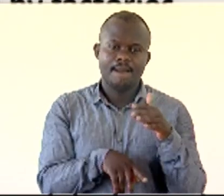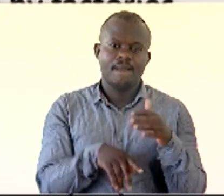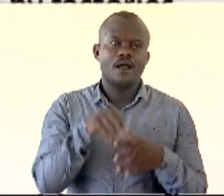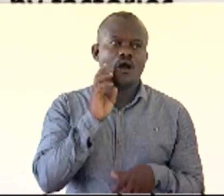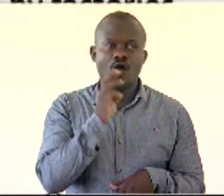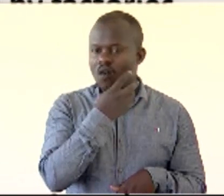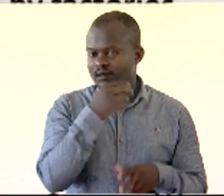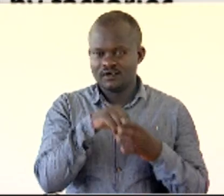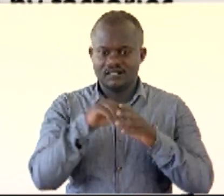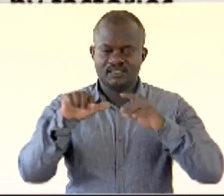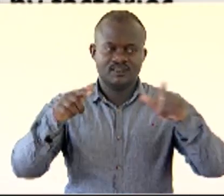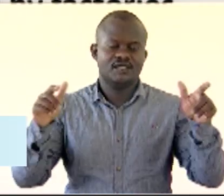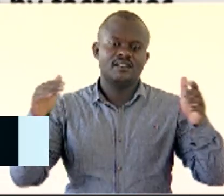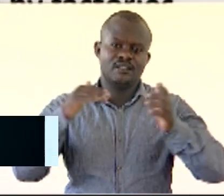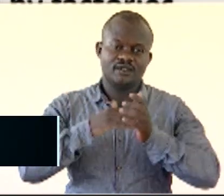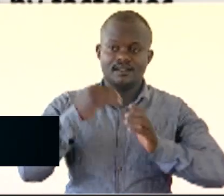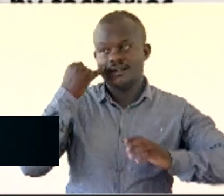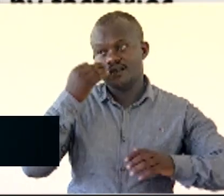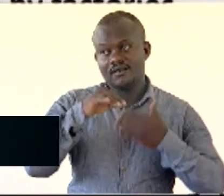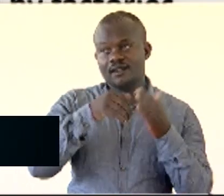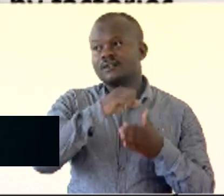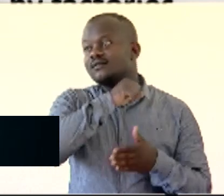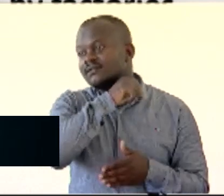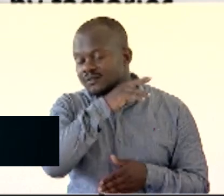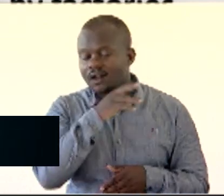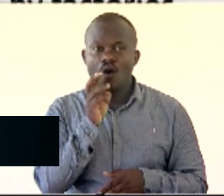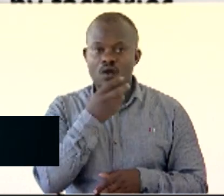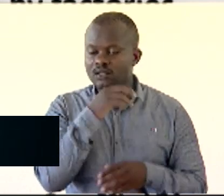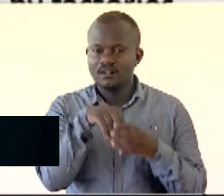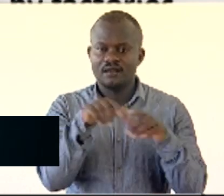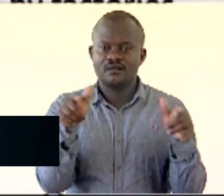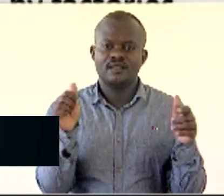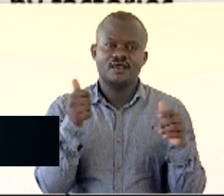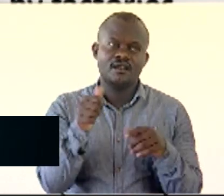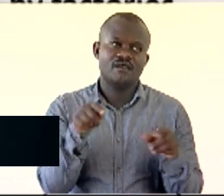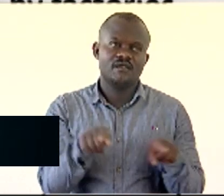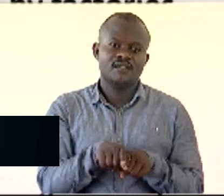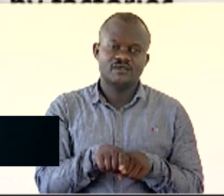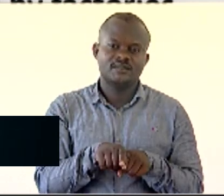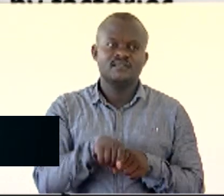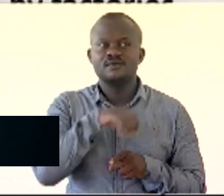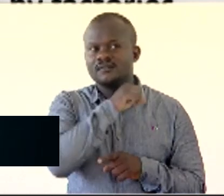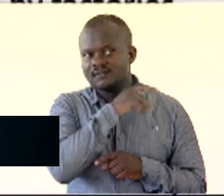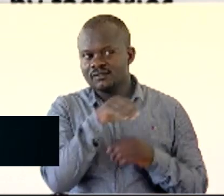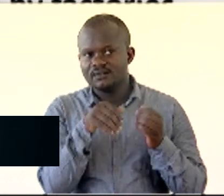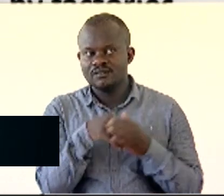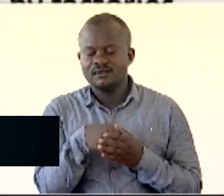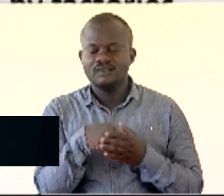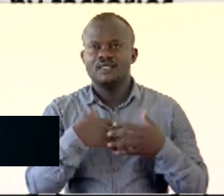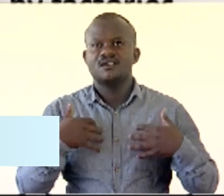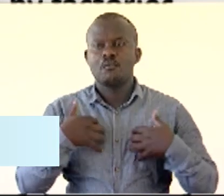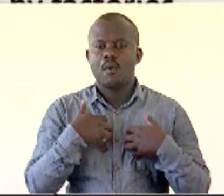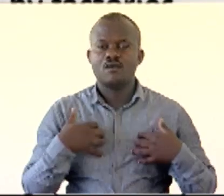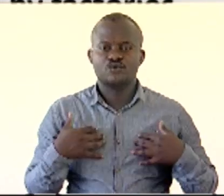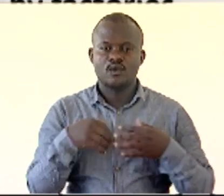water in the lake, and if they are contaminating water in the lake, they are also contaminating aquatic